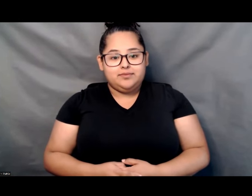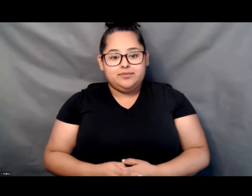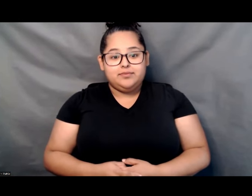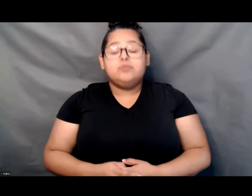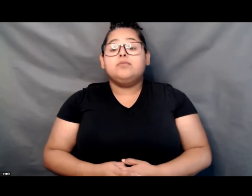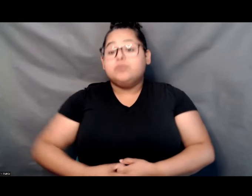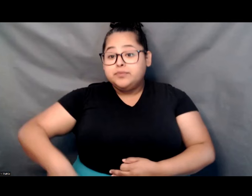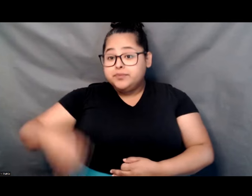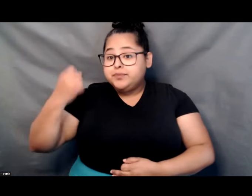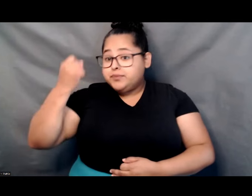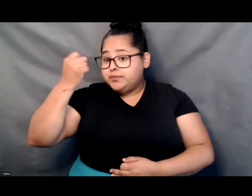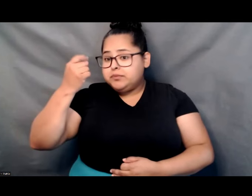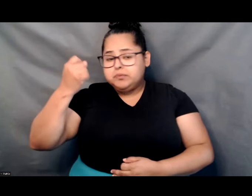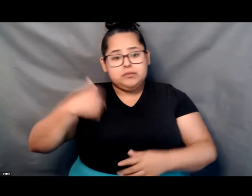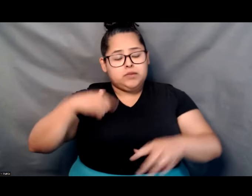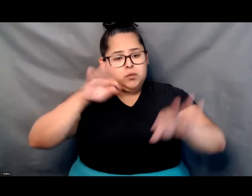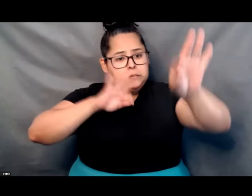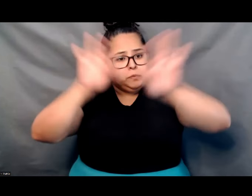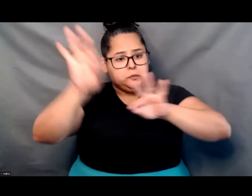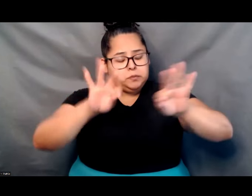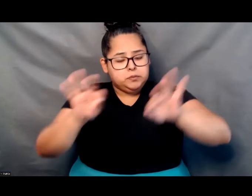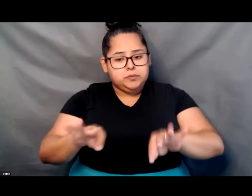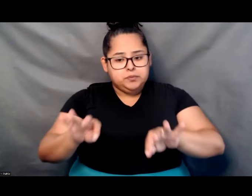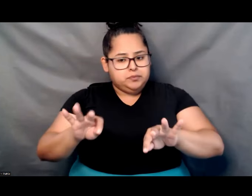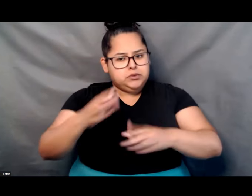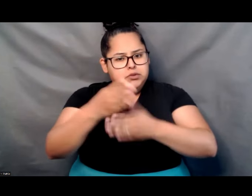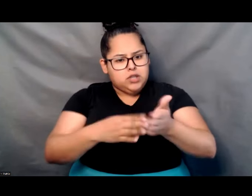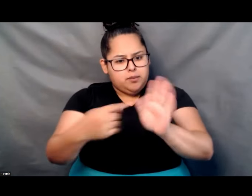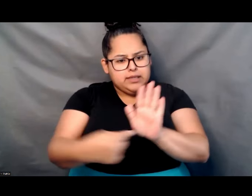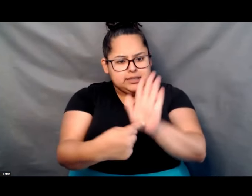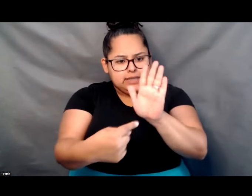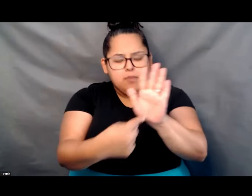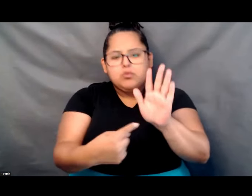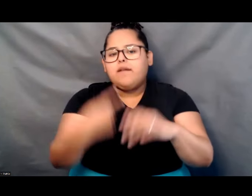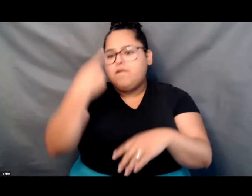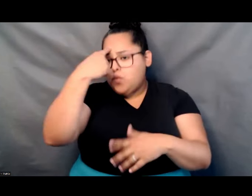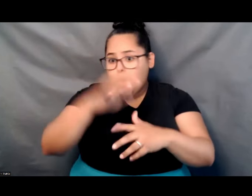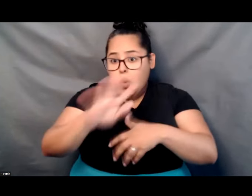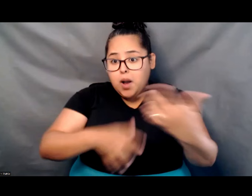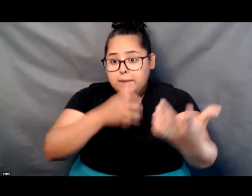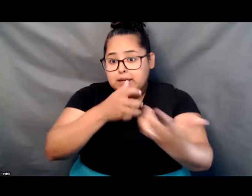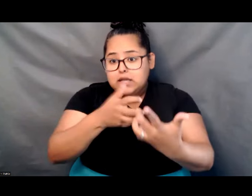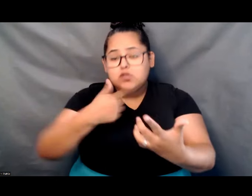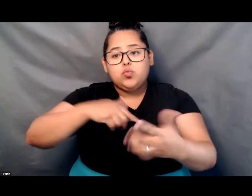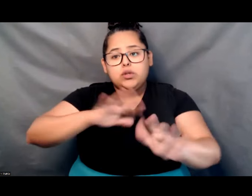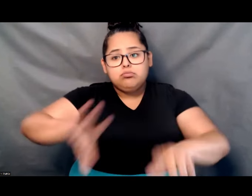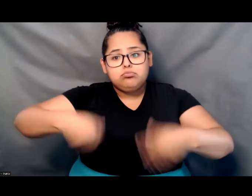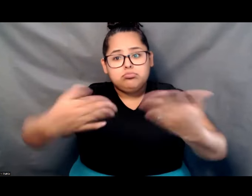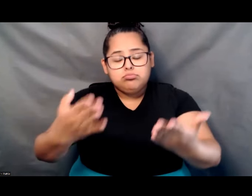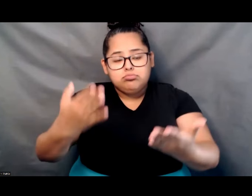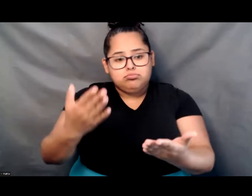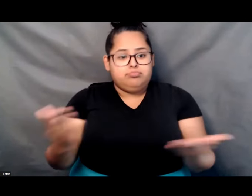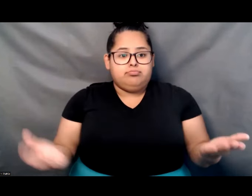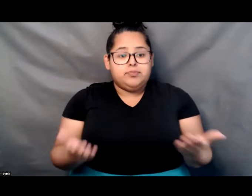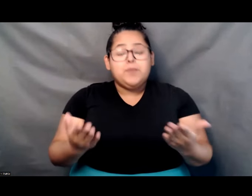So next I'm going to go over what are some examples of accommodations that we offer here at DSPS.